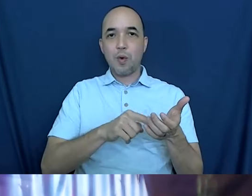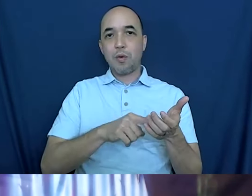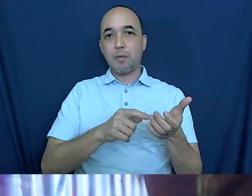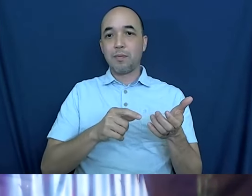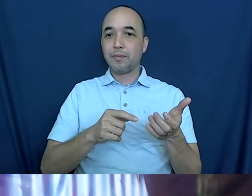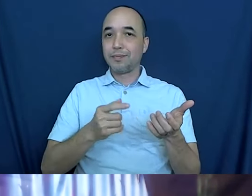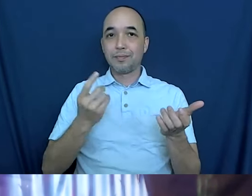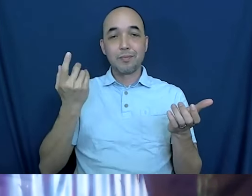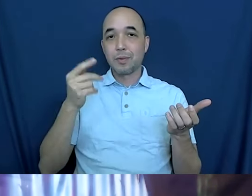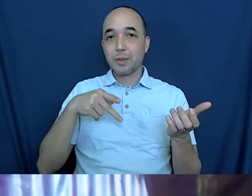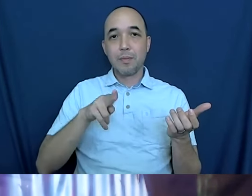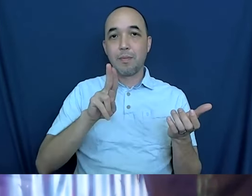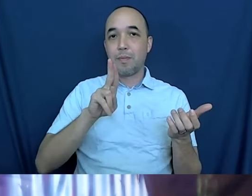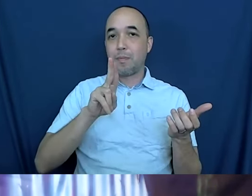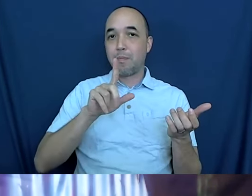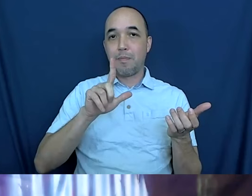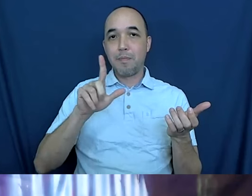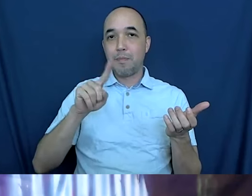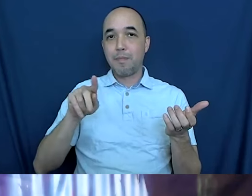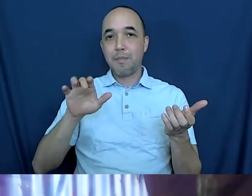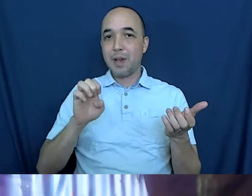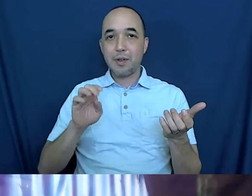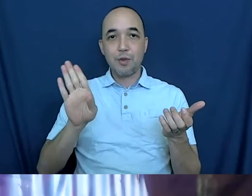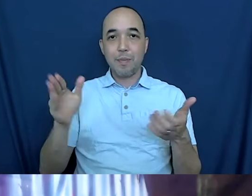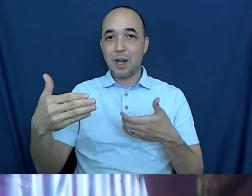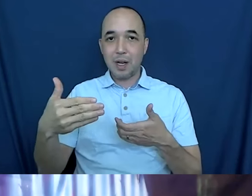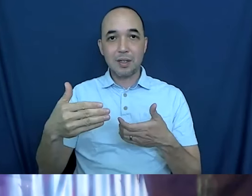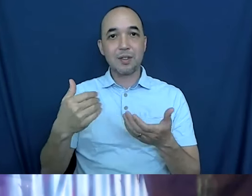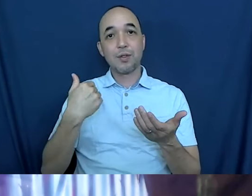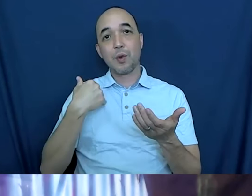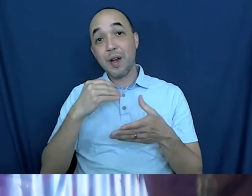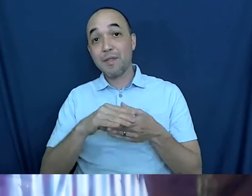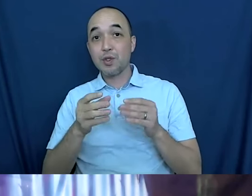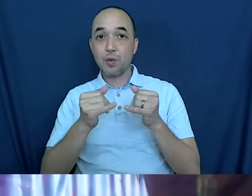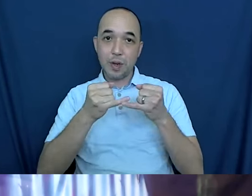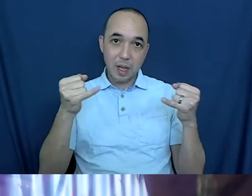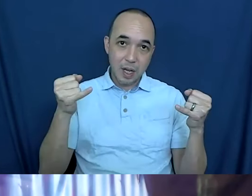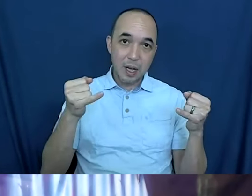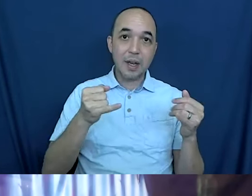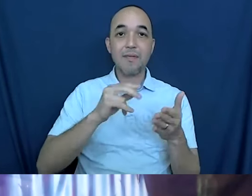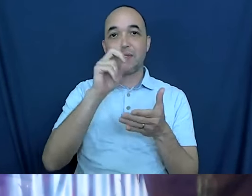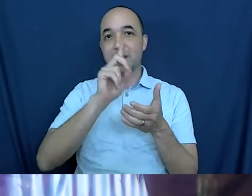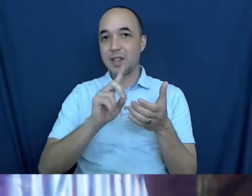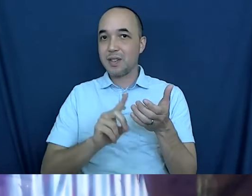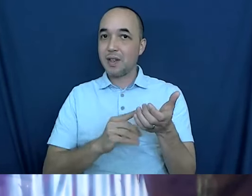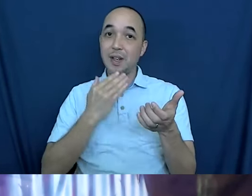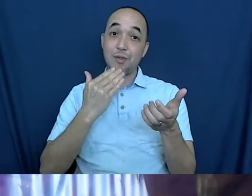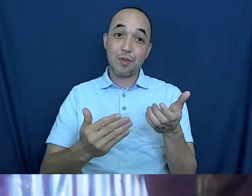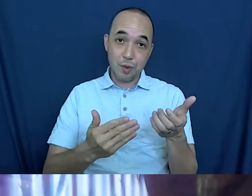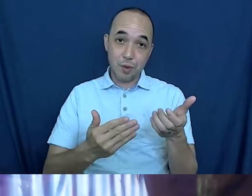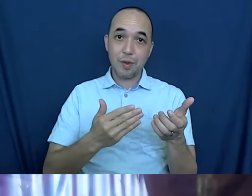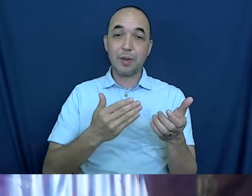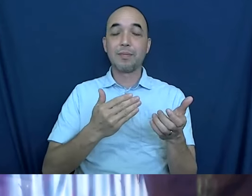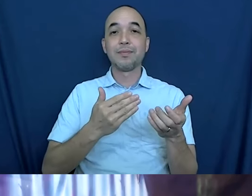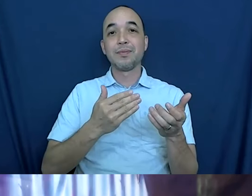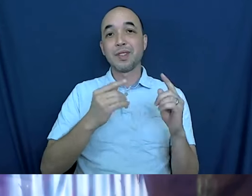It's a puzzle box. And so it's fun to have a storyline that you're following. The design on the game is really good. The